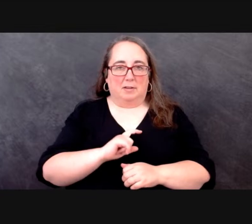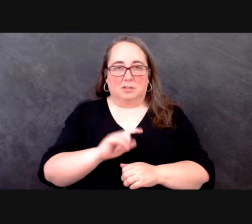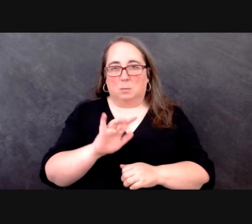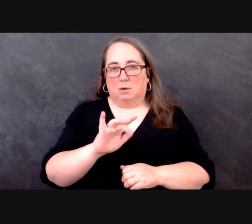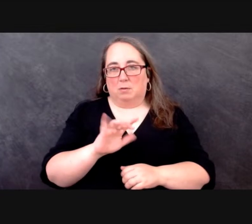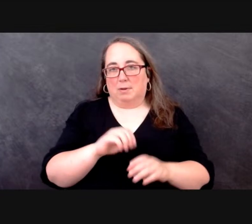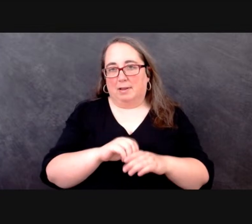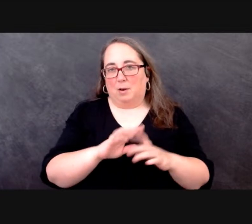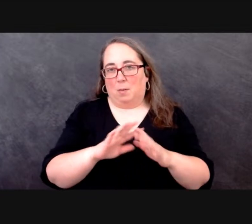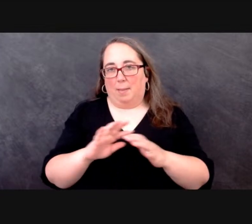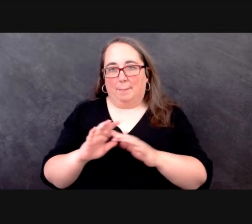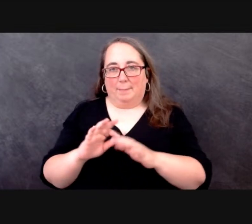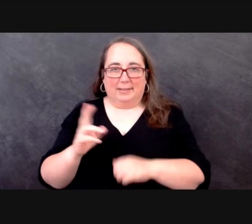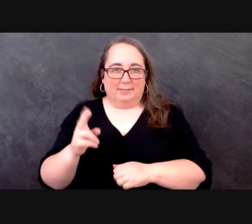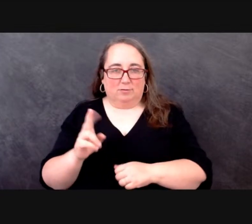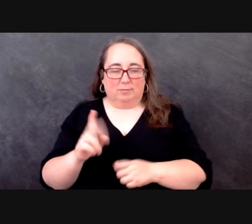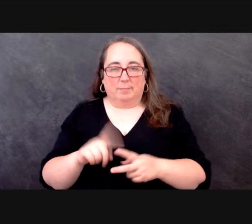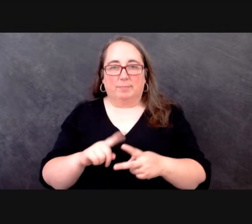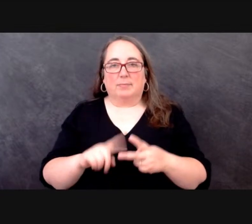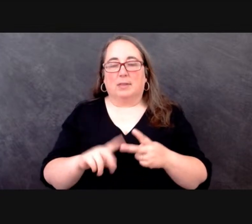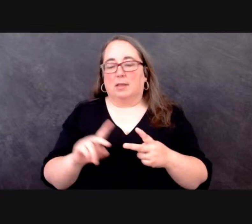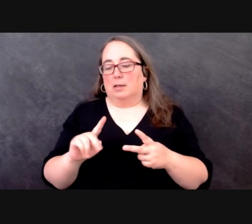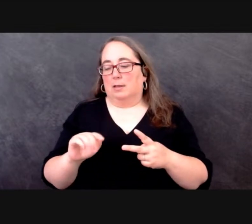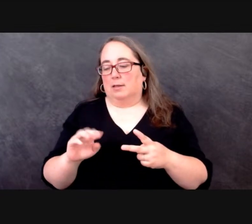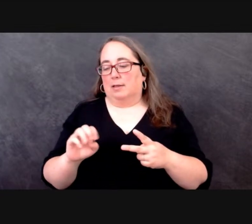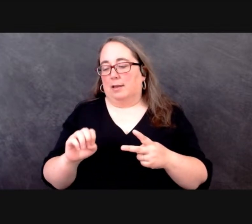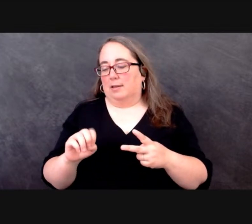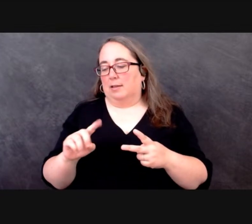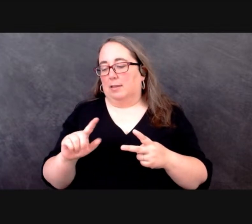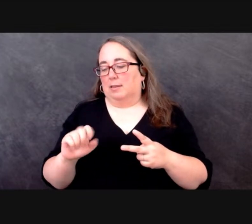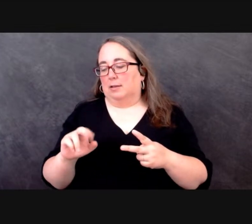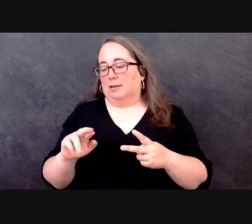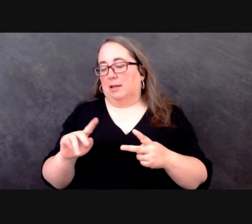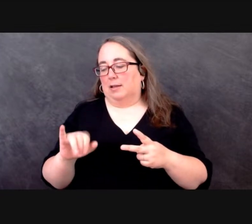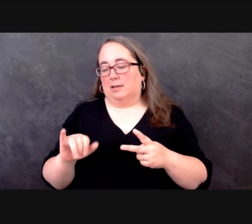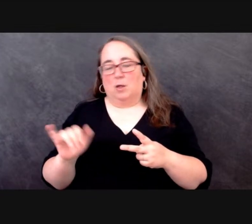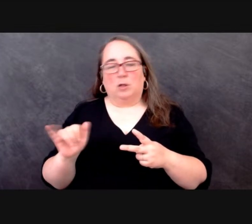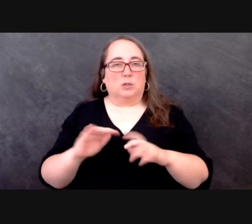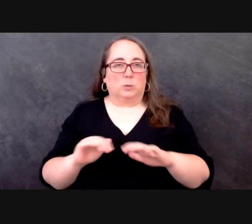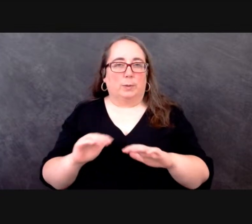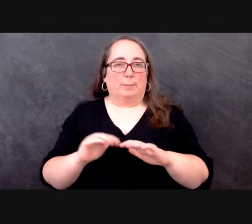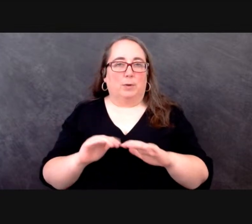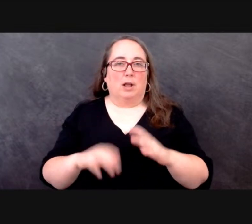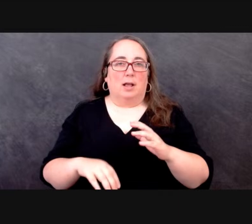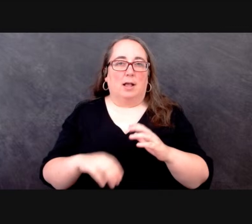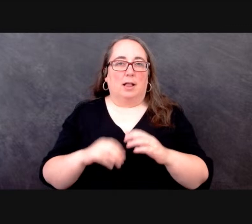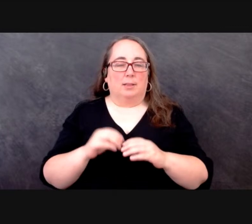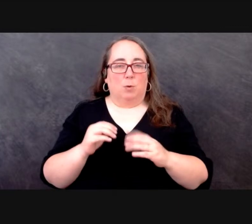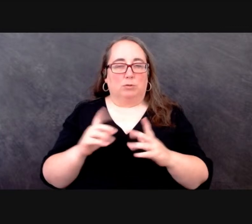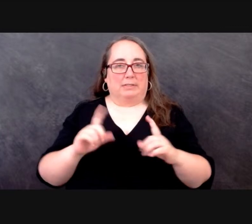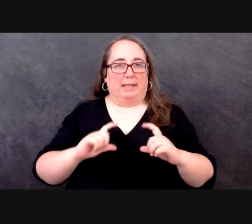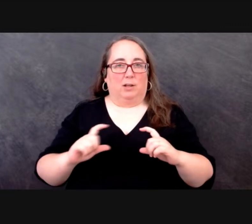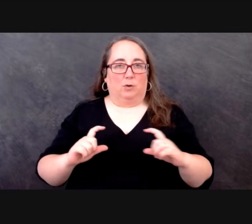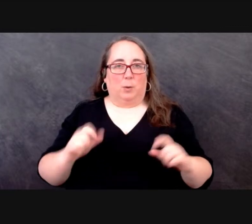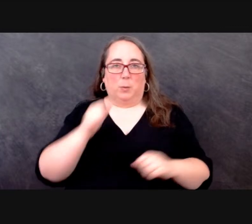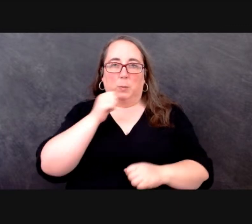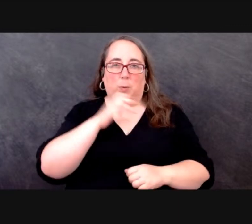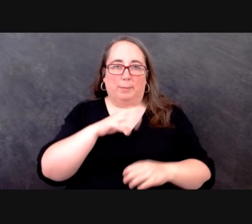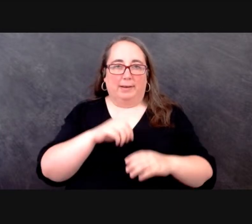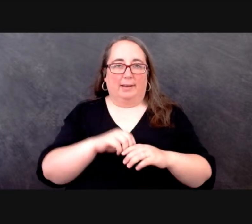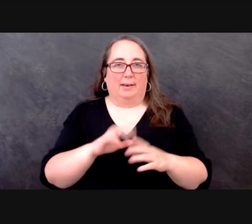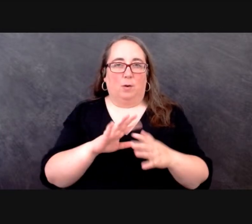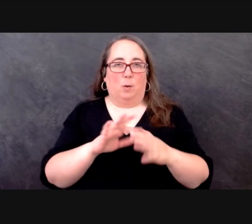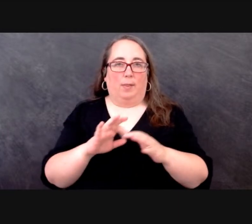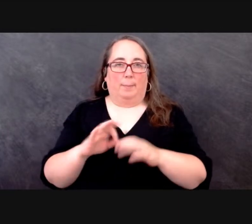Olympic history, and Katie Ledecky, also a swimmer and the most decorated woman in Olympic